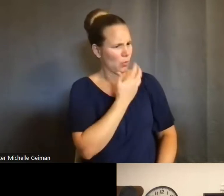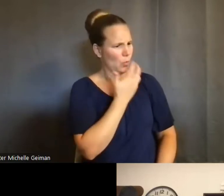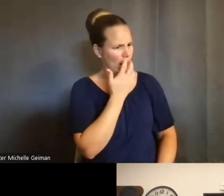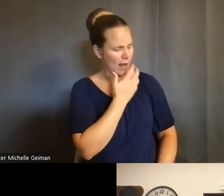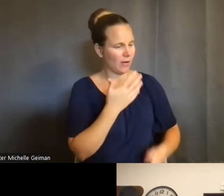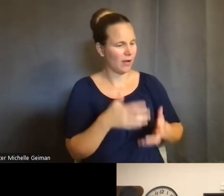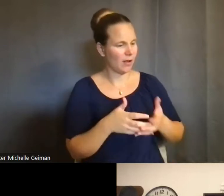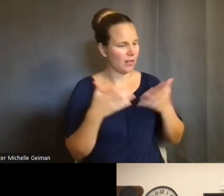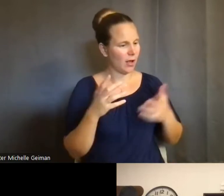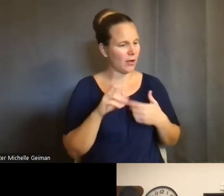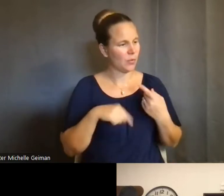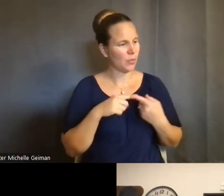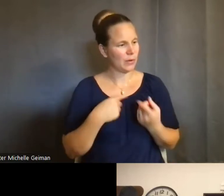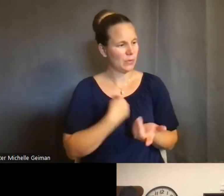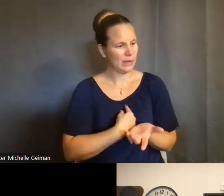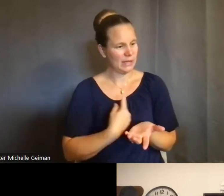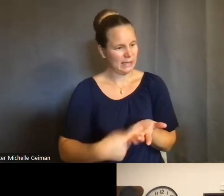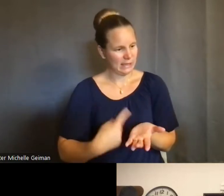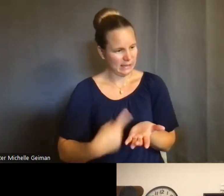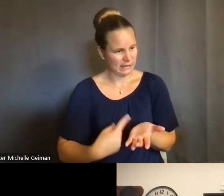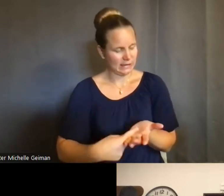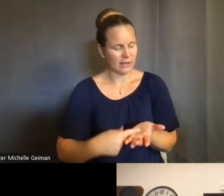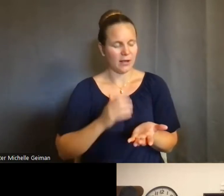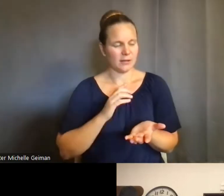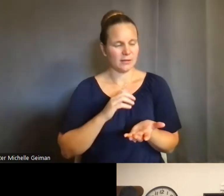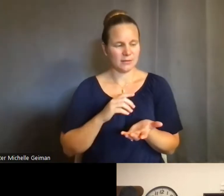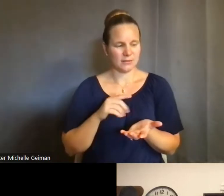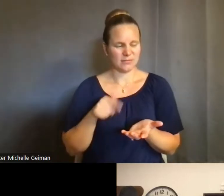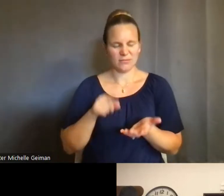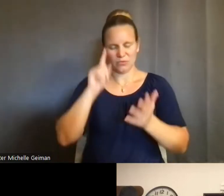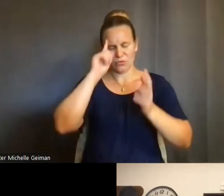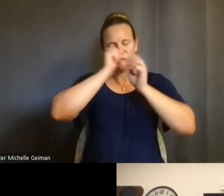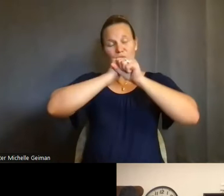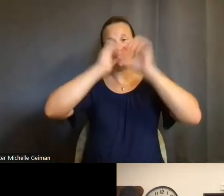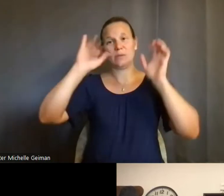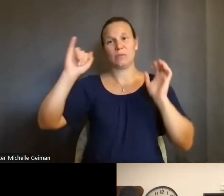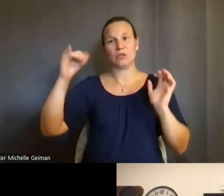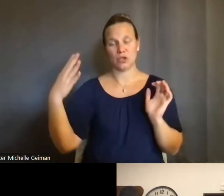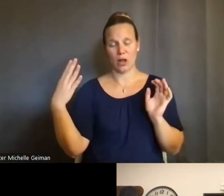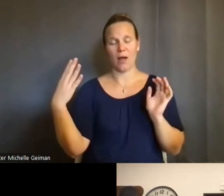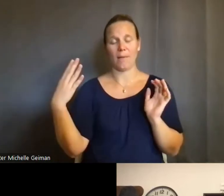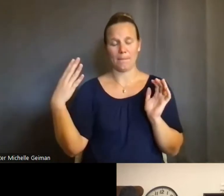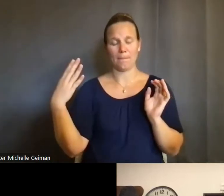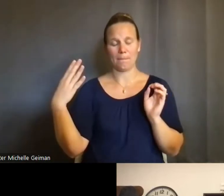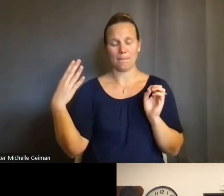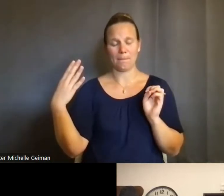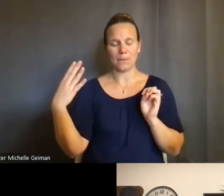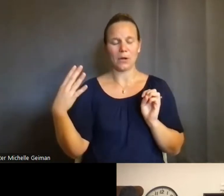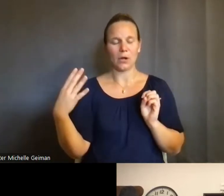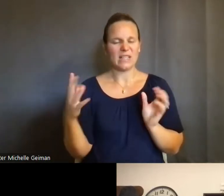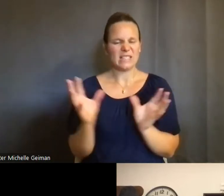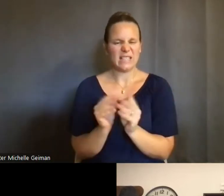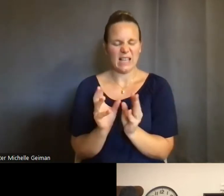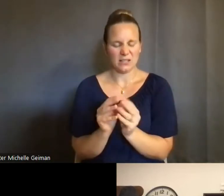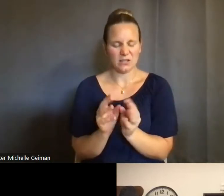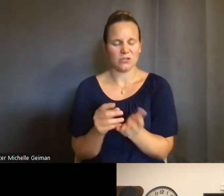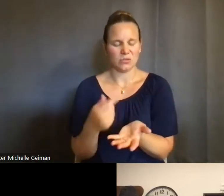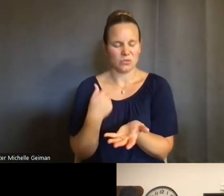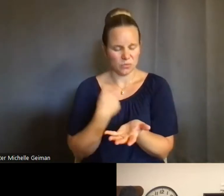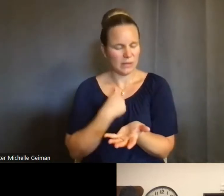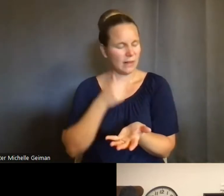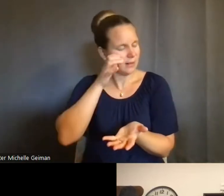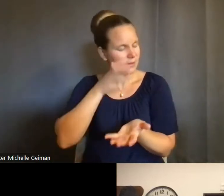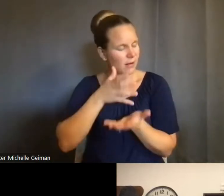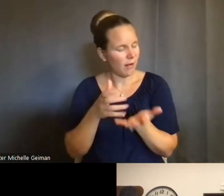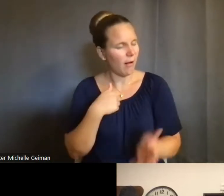our dream job sessions, we listen very closely. And I'm a former journalist, and I'm always listening for interesting